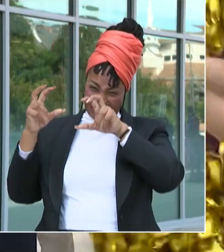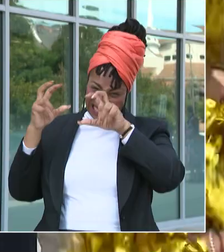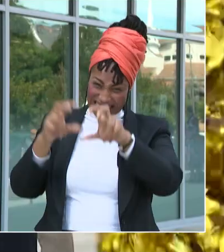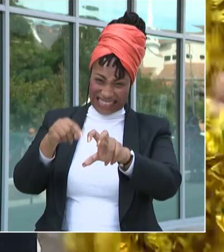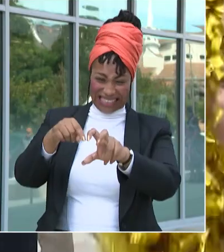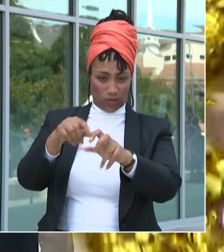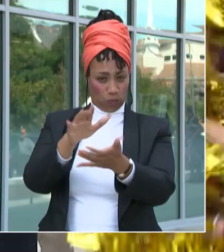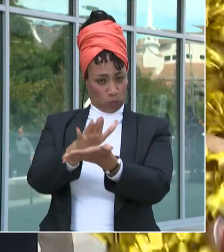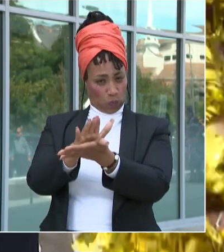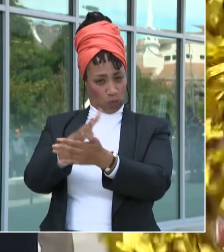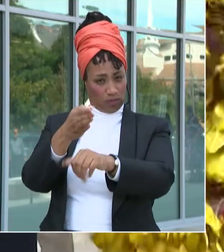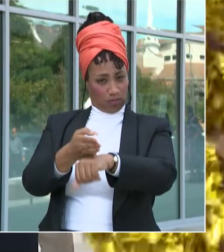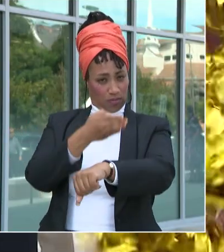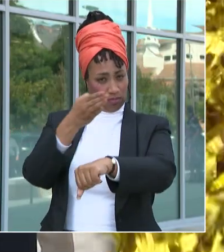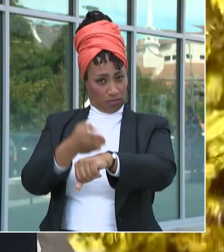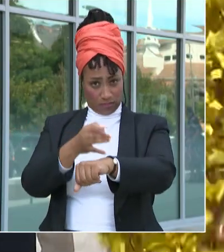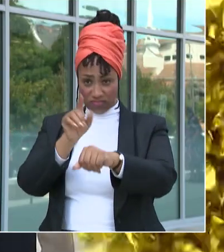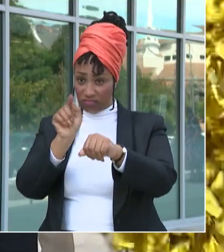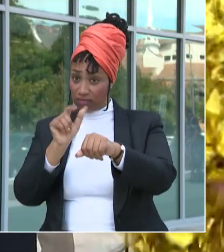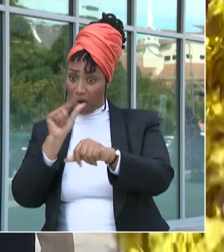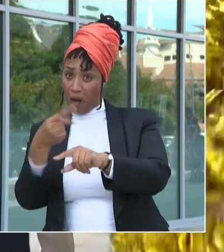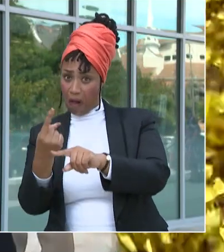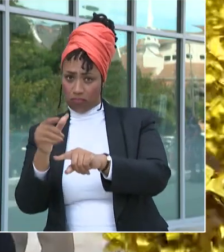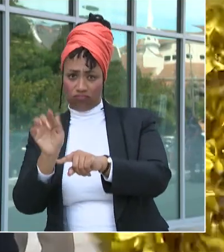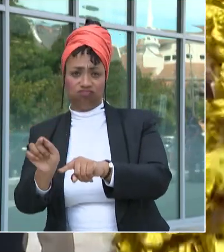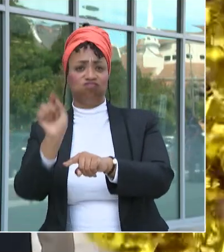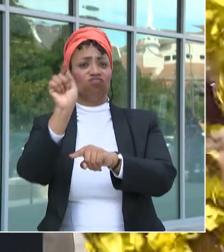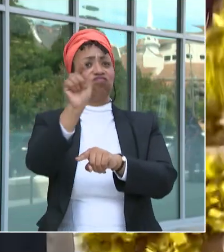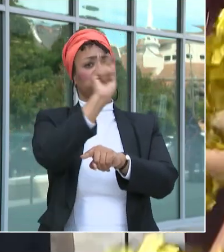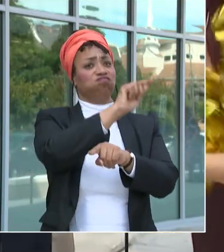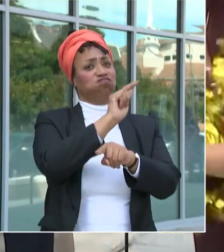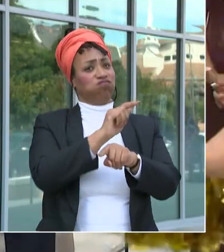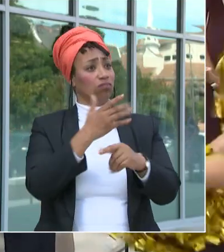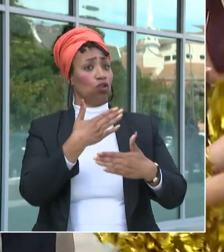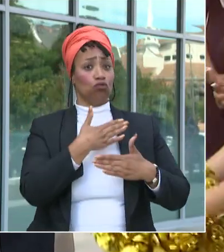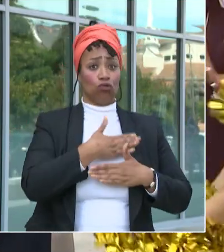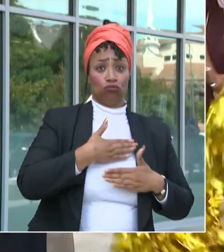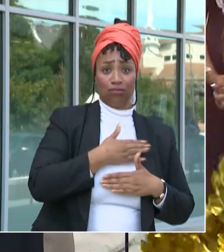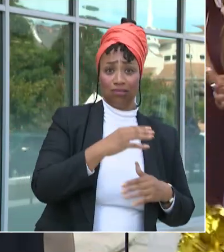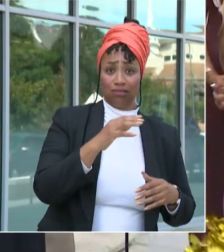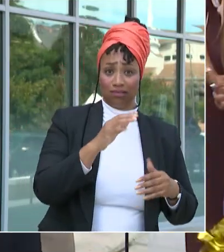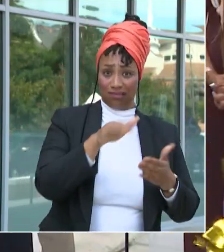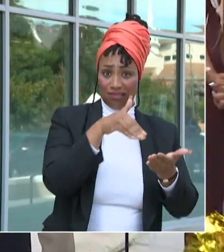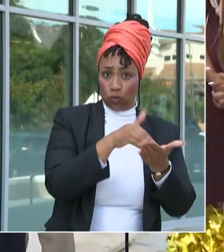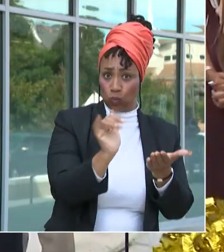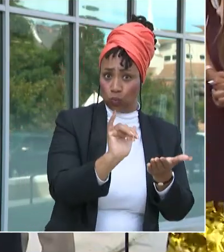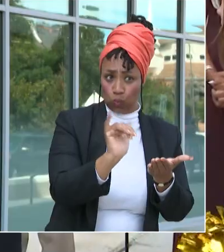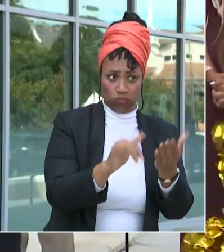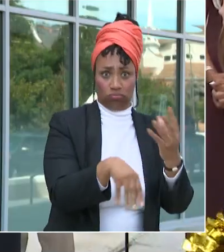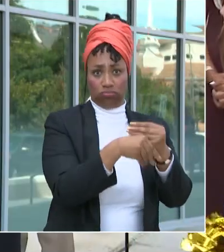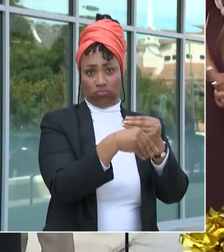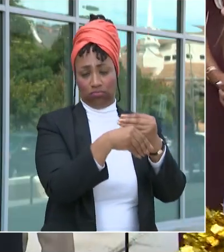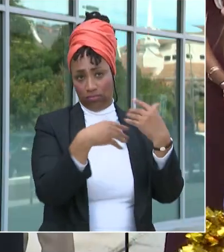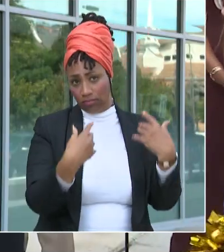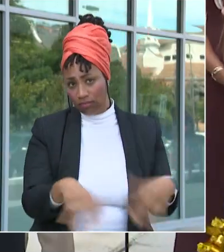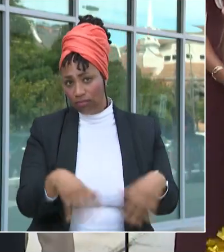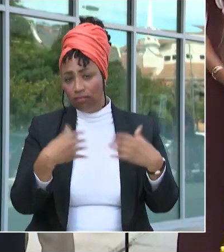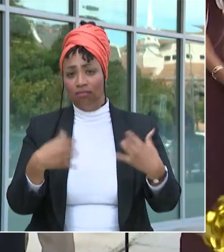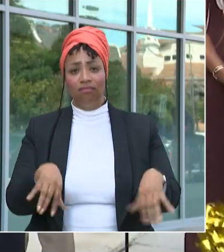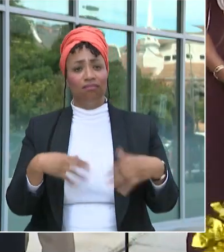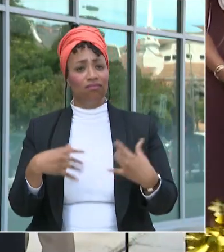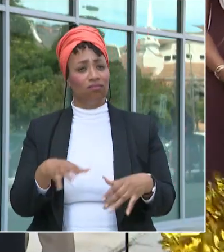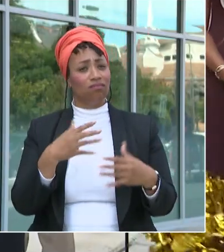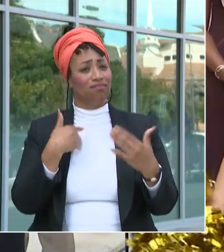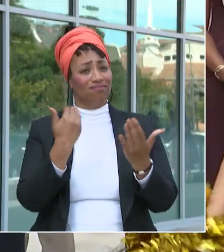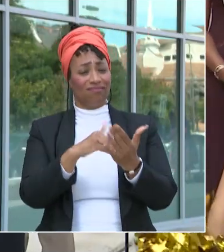municipal sites to meet the expectations of our taxpayers. In addition to the mayor, I want to thank Councilmember Lewis George for her partnership in